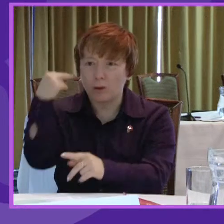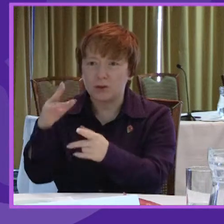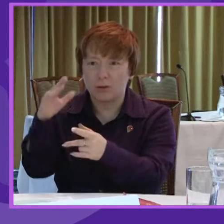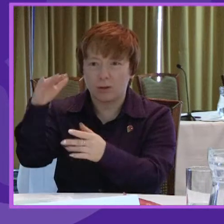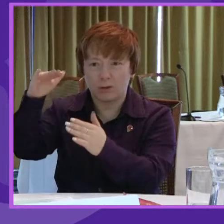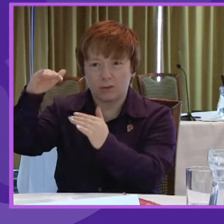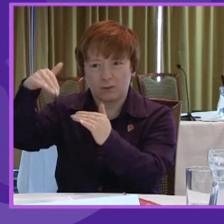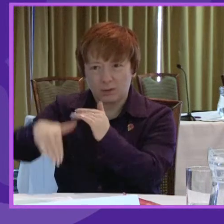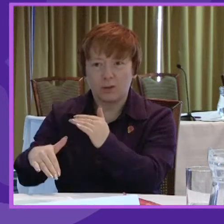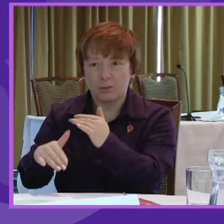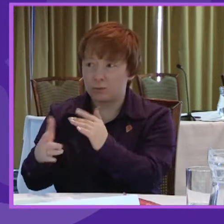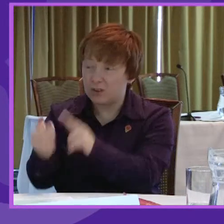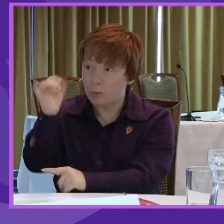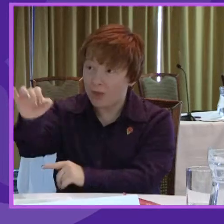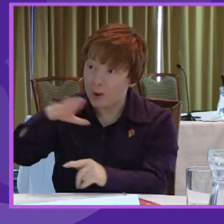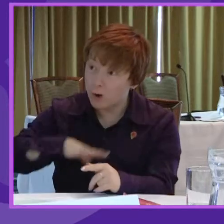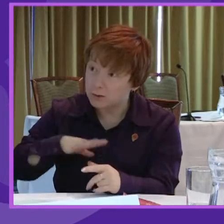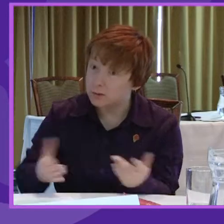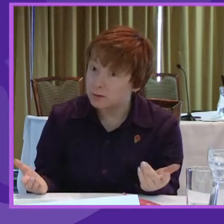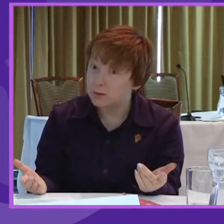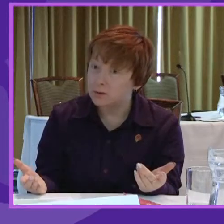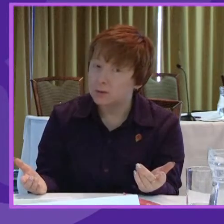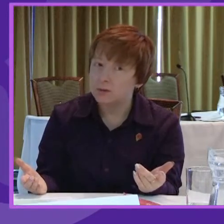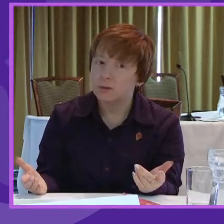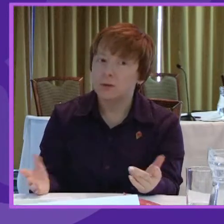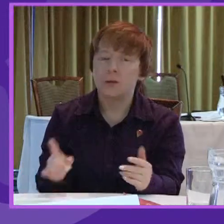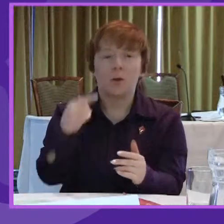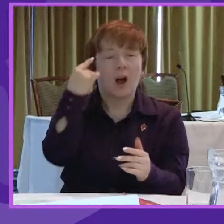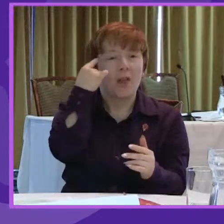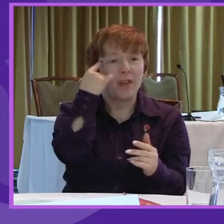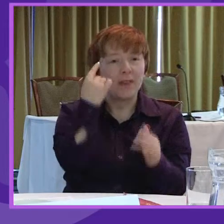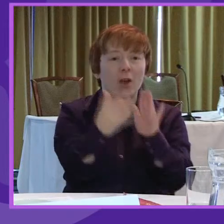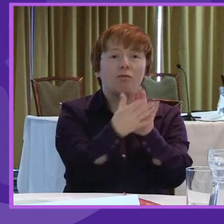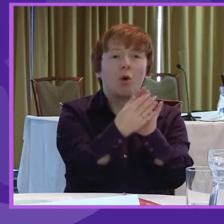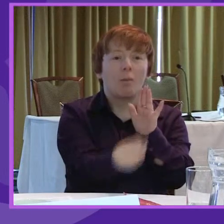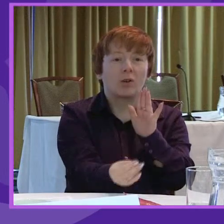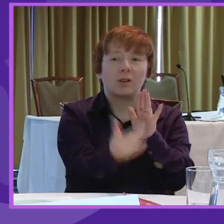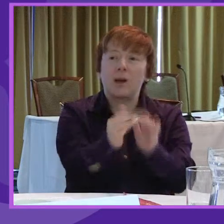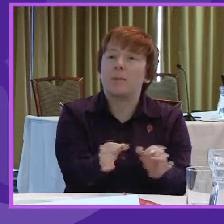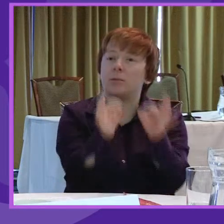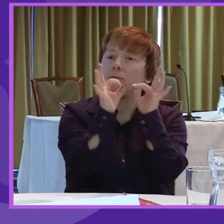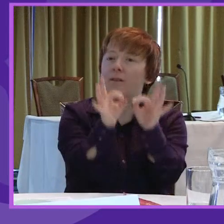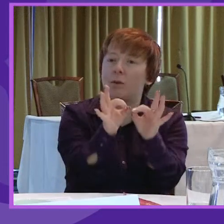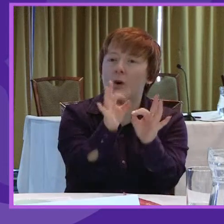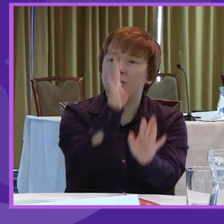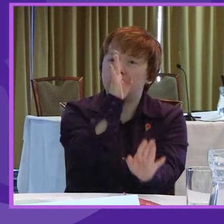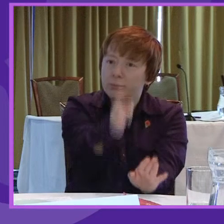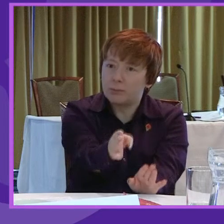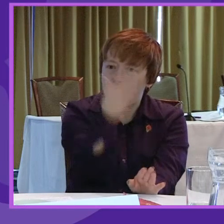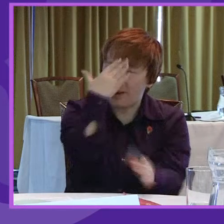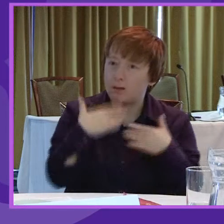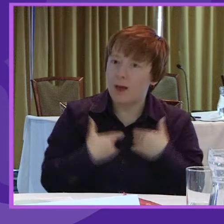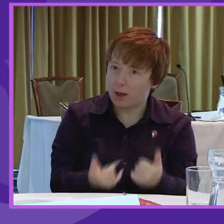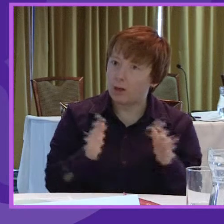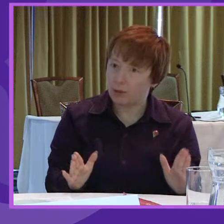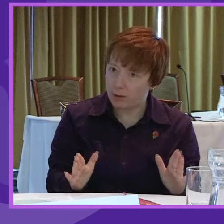So just a final point. Current roles, service models and so on, they may work well for pure mental health issues, but then we